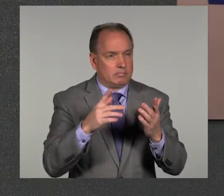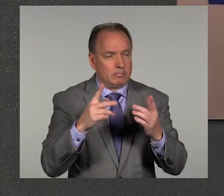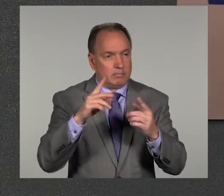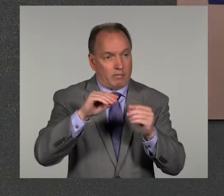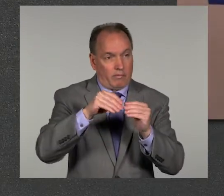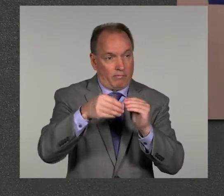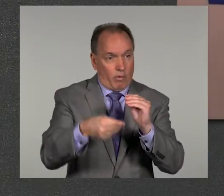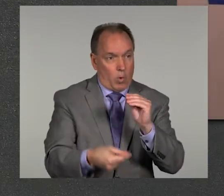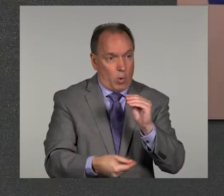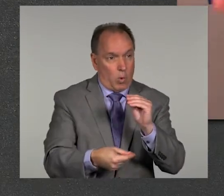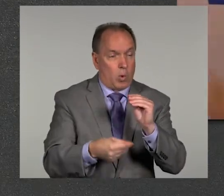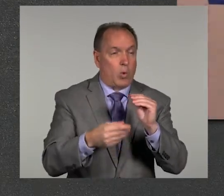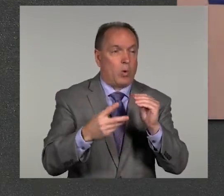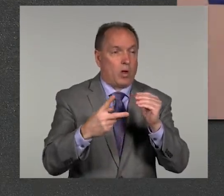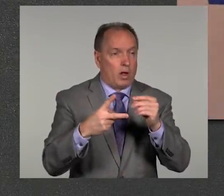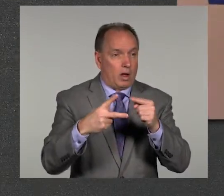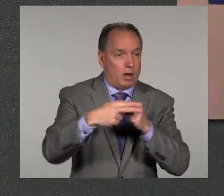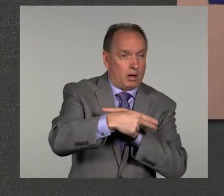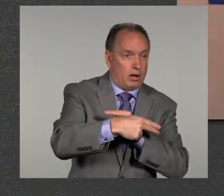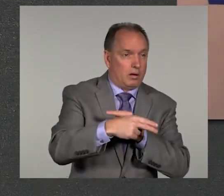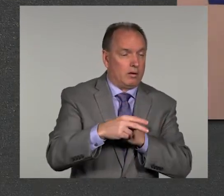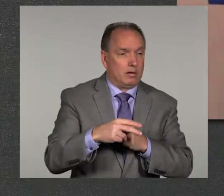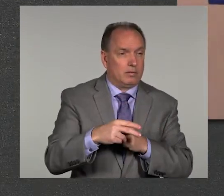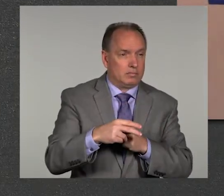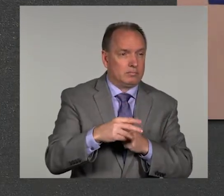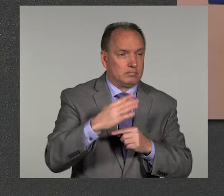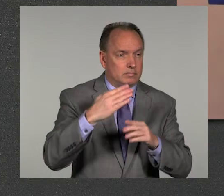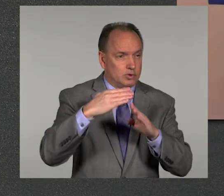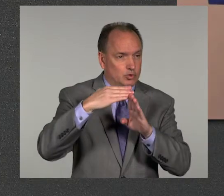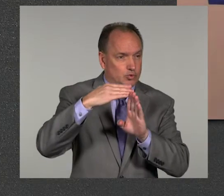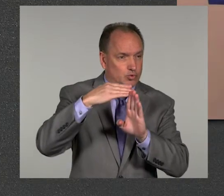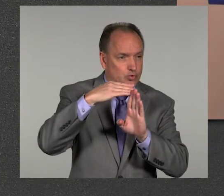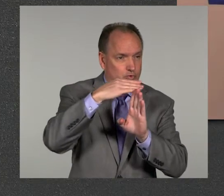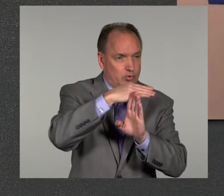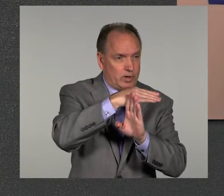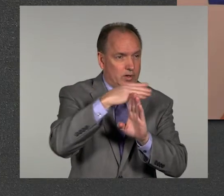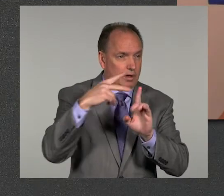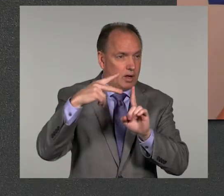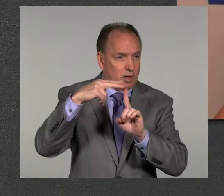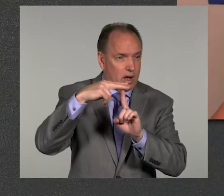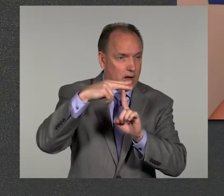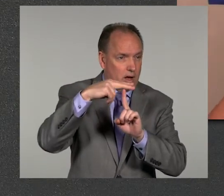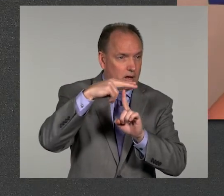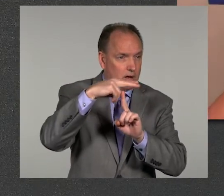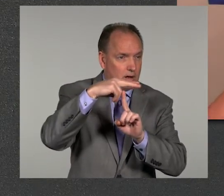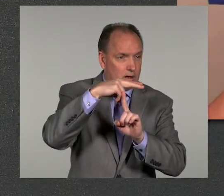down so that the ears stay up. And that way you can cut straight across